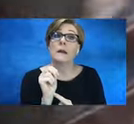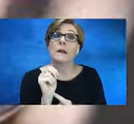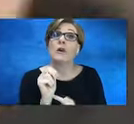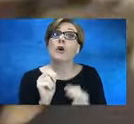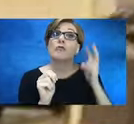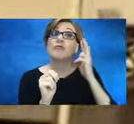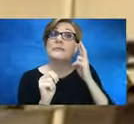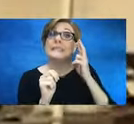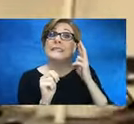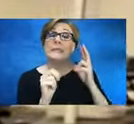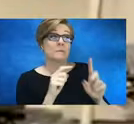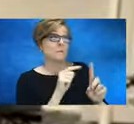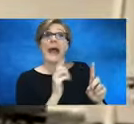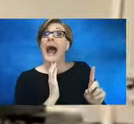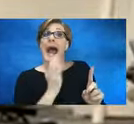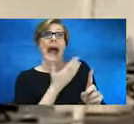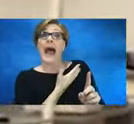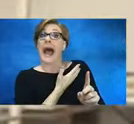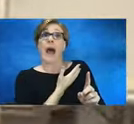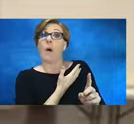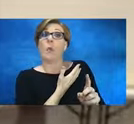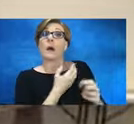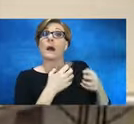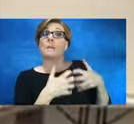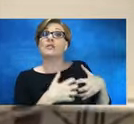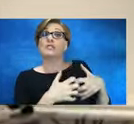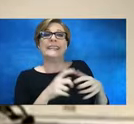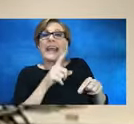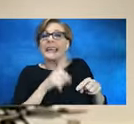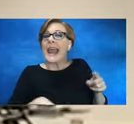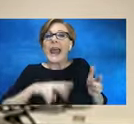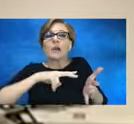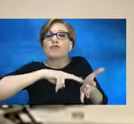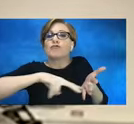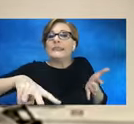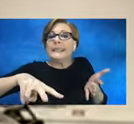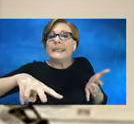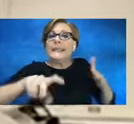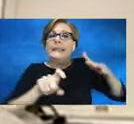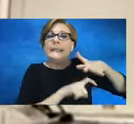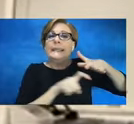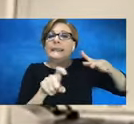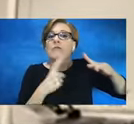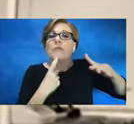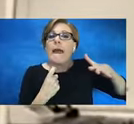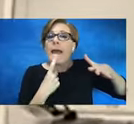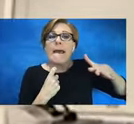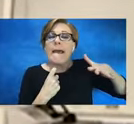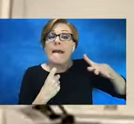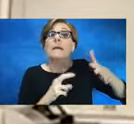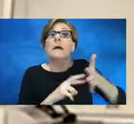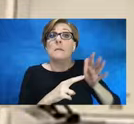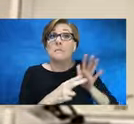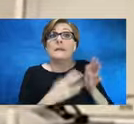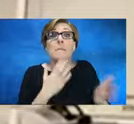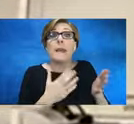not programmed to read red ink. And because we're required to keep all of these different logs, we're filling those out. There is an opportunity that we